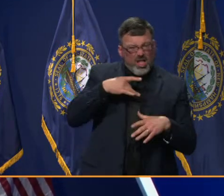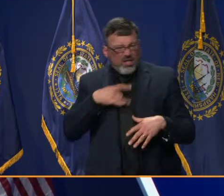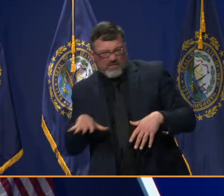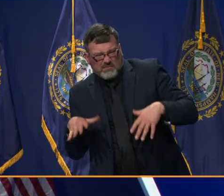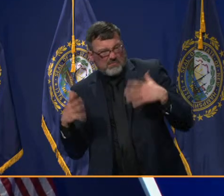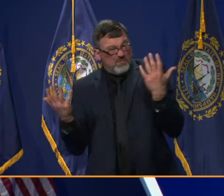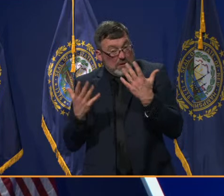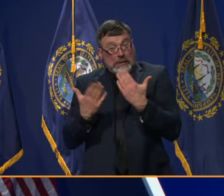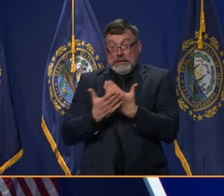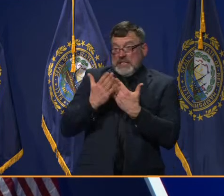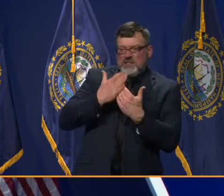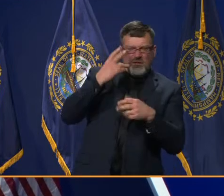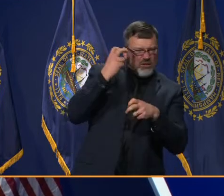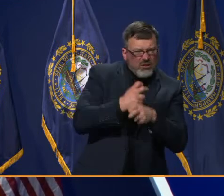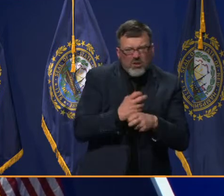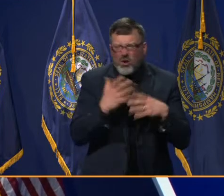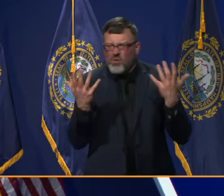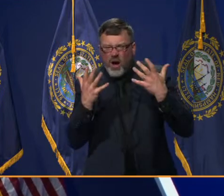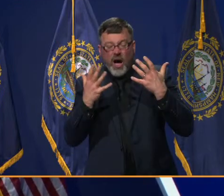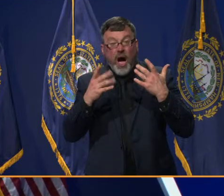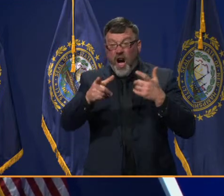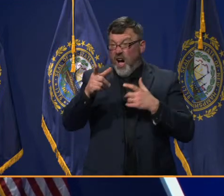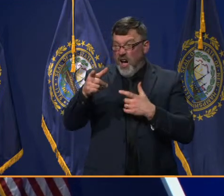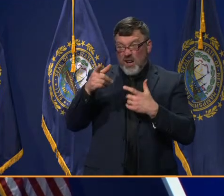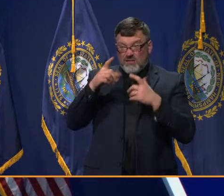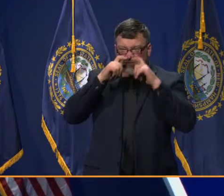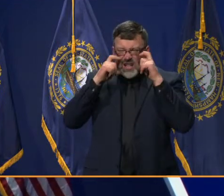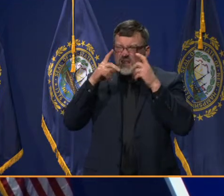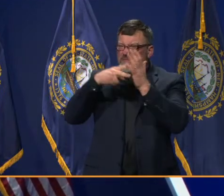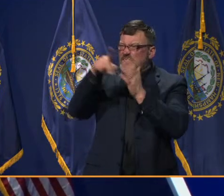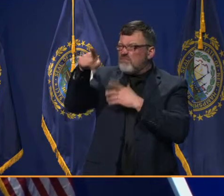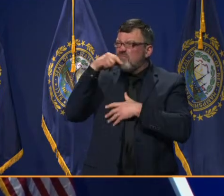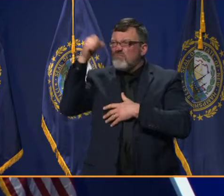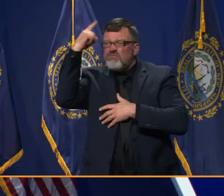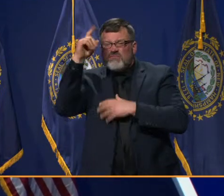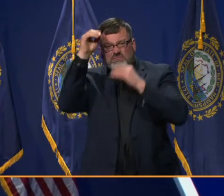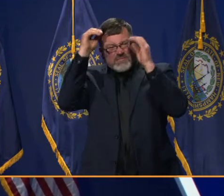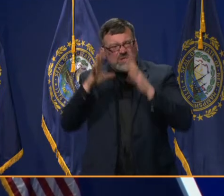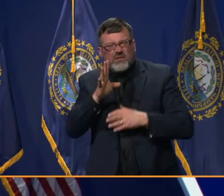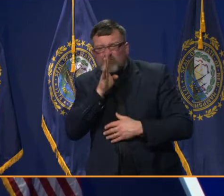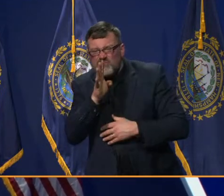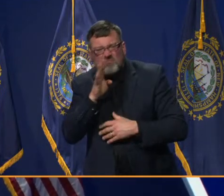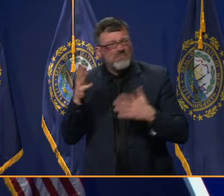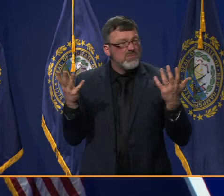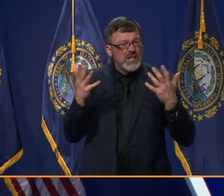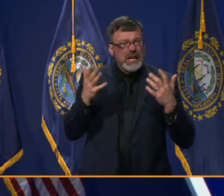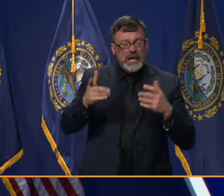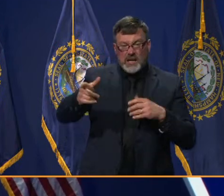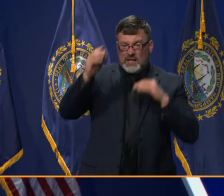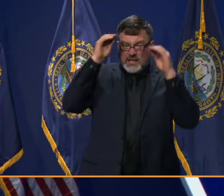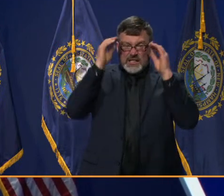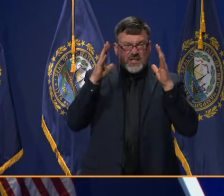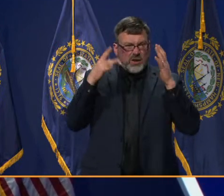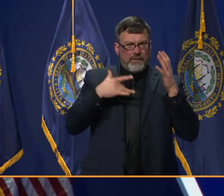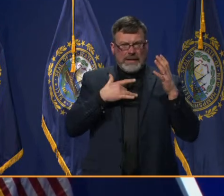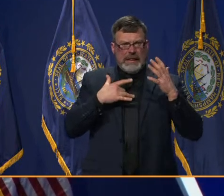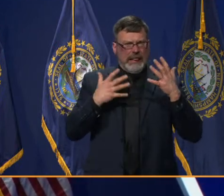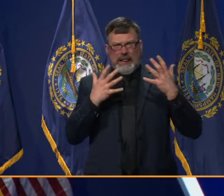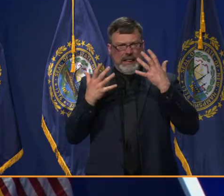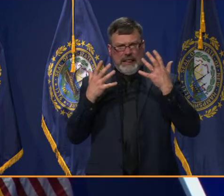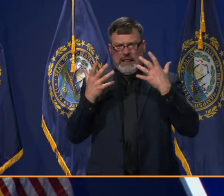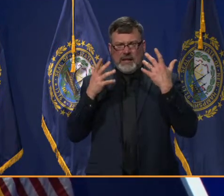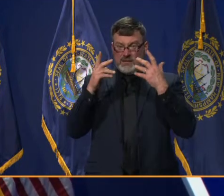they were wearing the mask and what they thought about wearing a mask in school. Was it easy? Was it too difficult to understand the teacher? Did most kids keep it on? How was it